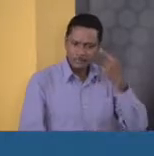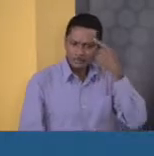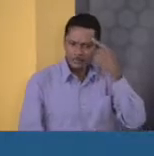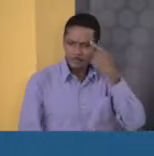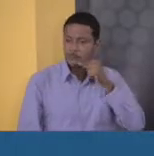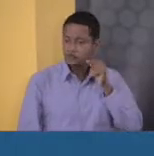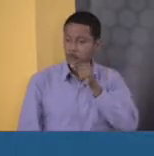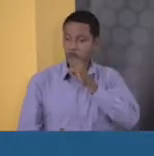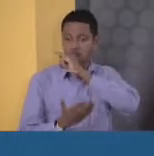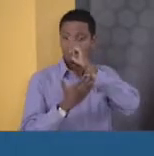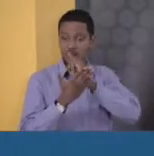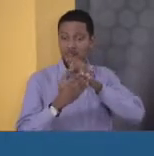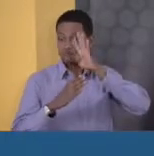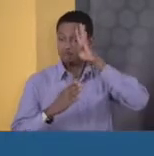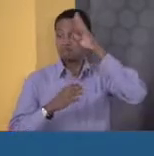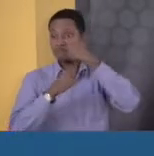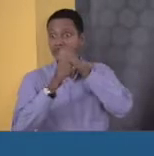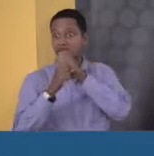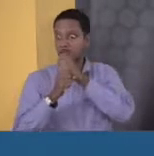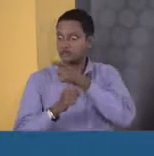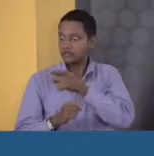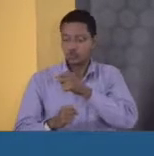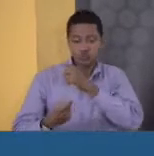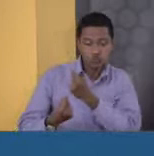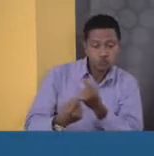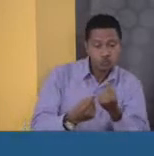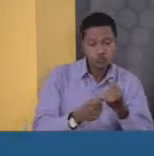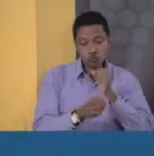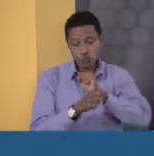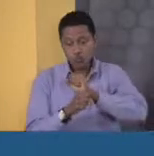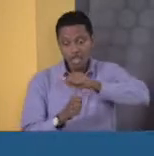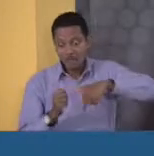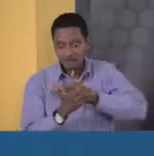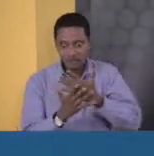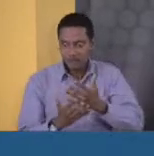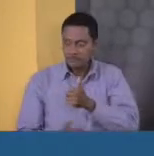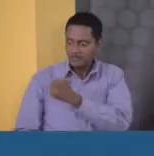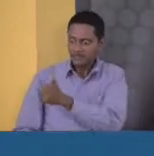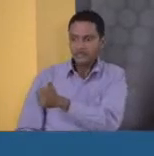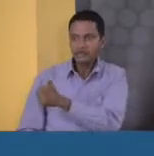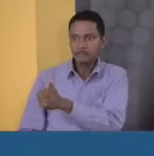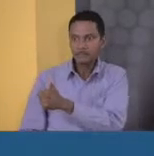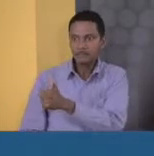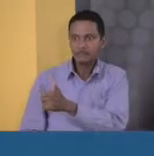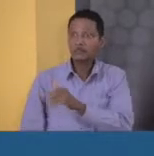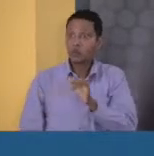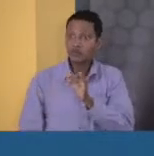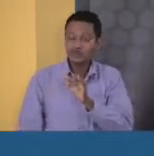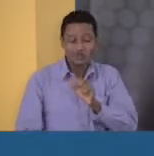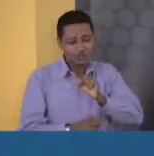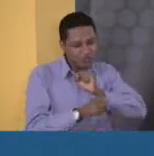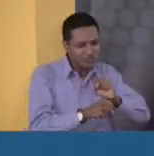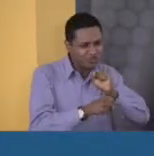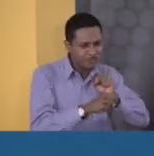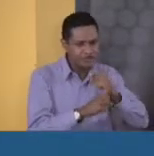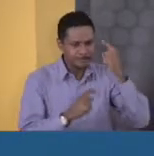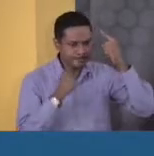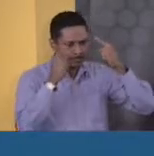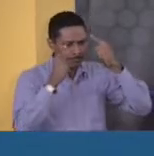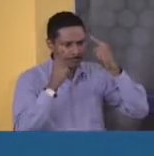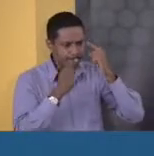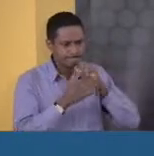like holiday businesses, you have premium labels, as well as for clothing, you